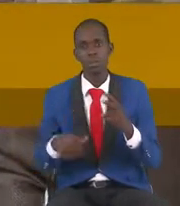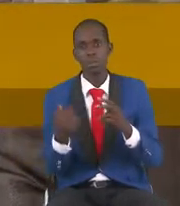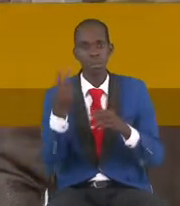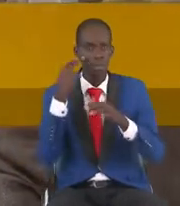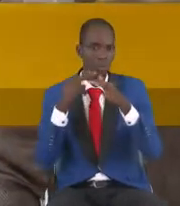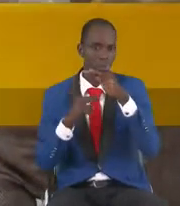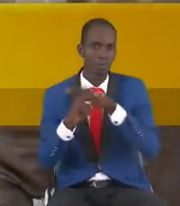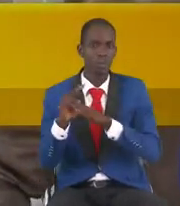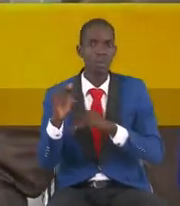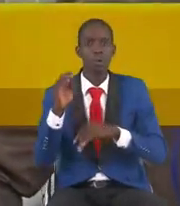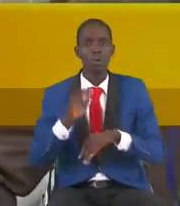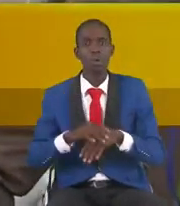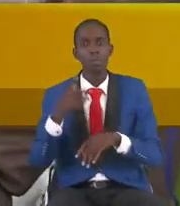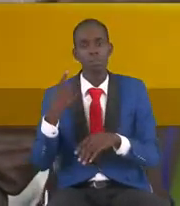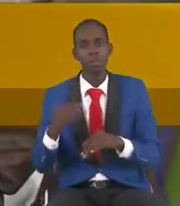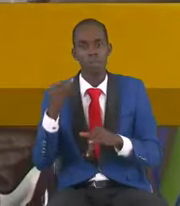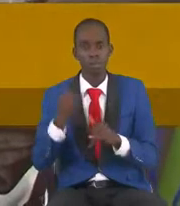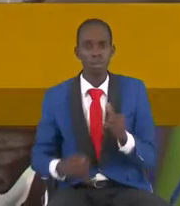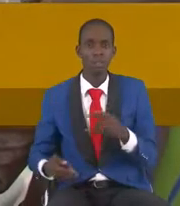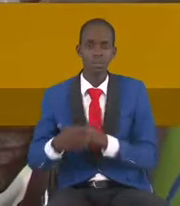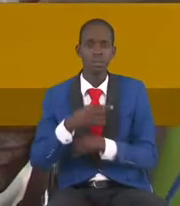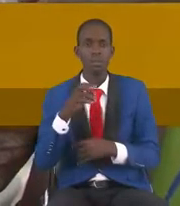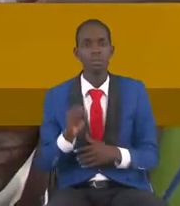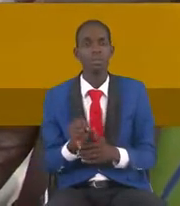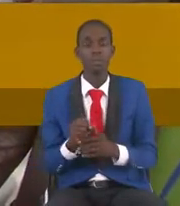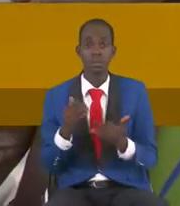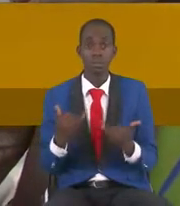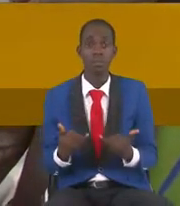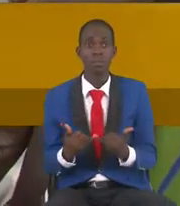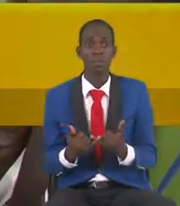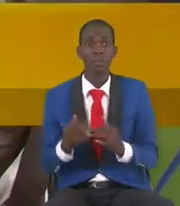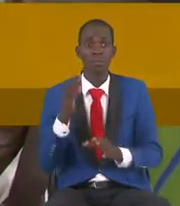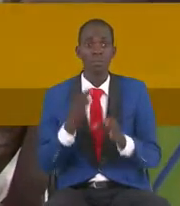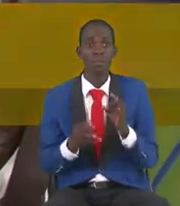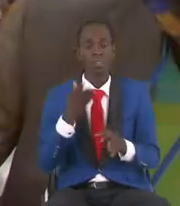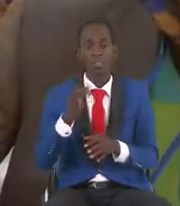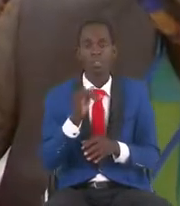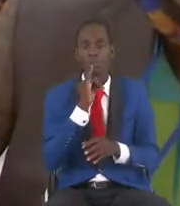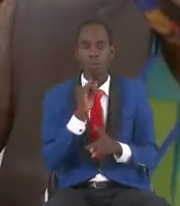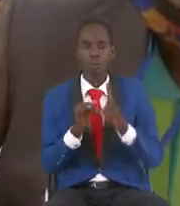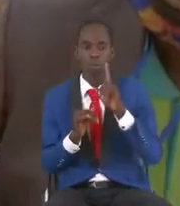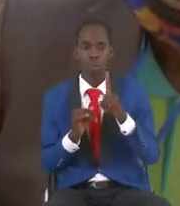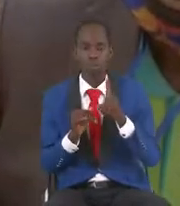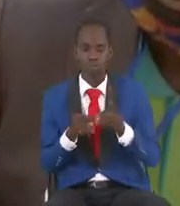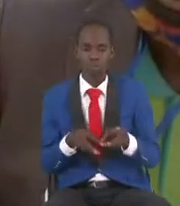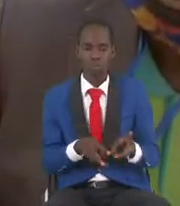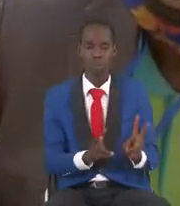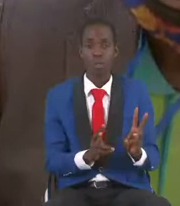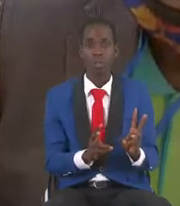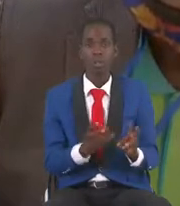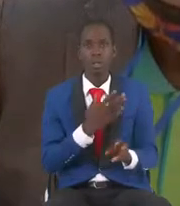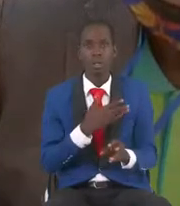another prophecy on the last days. Now, if there is one stream and there's